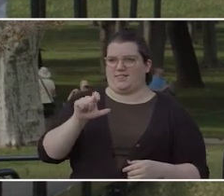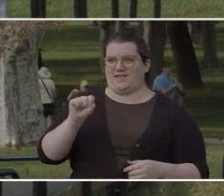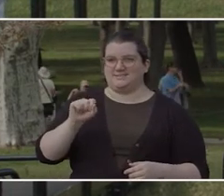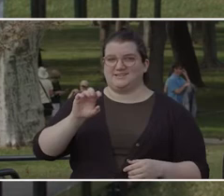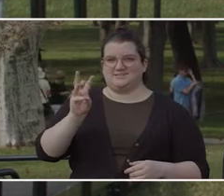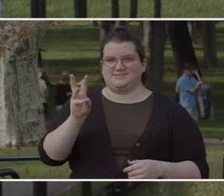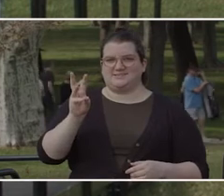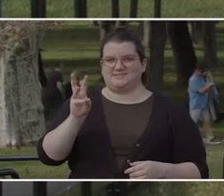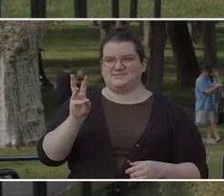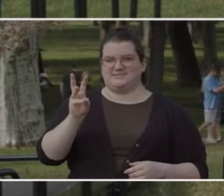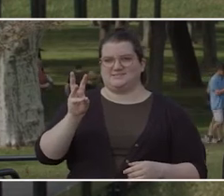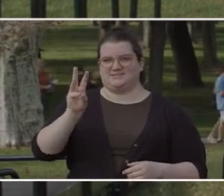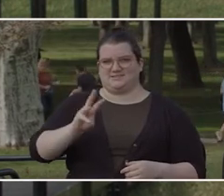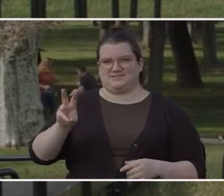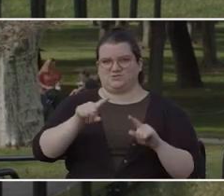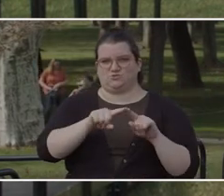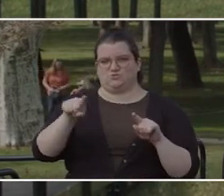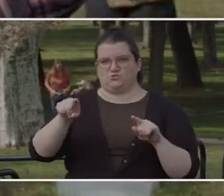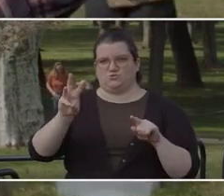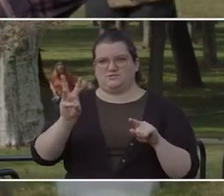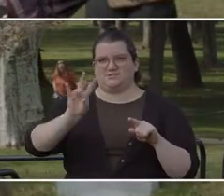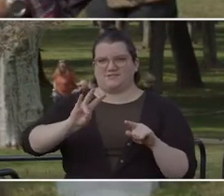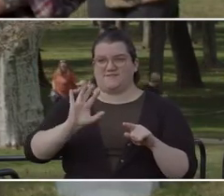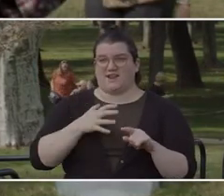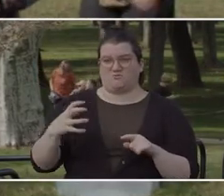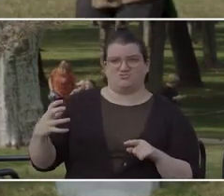chief, Obie Franklin, Jr.